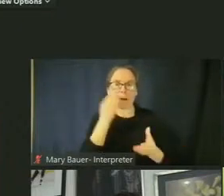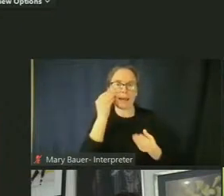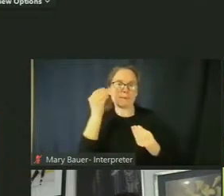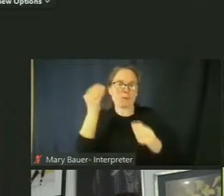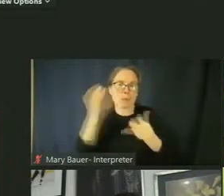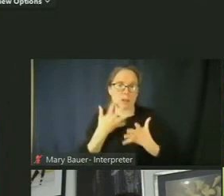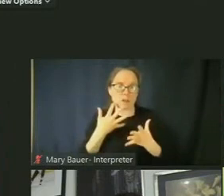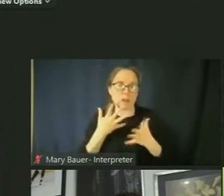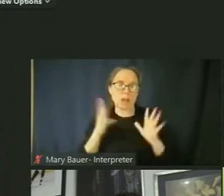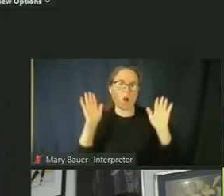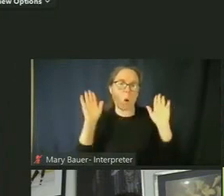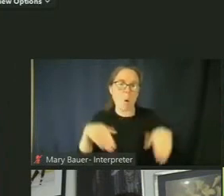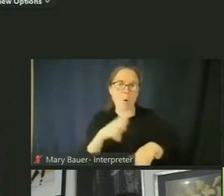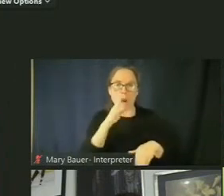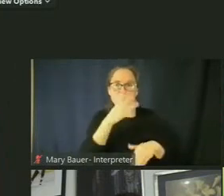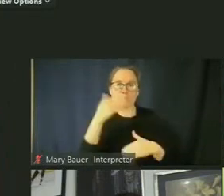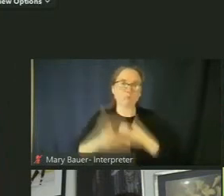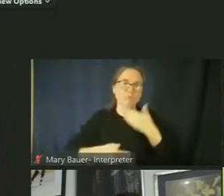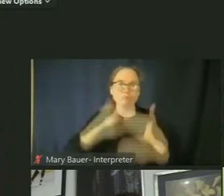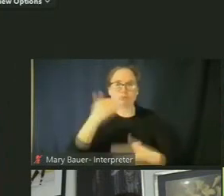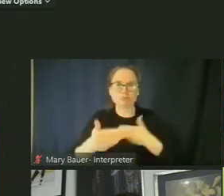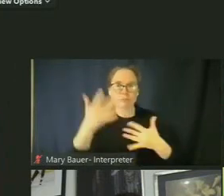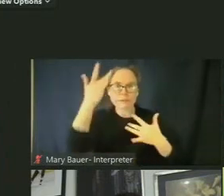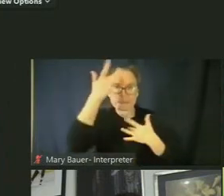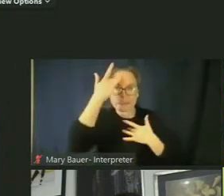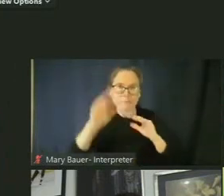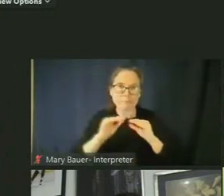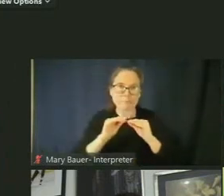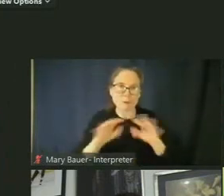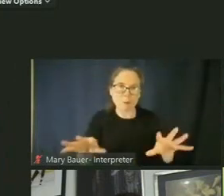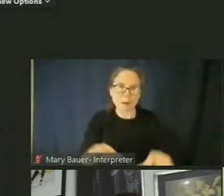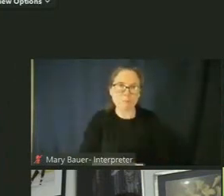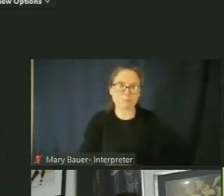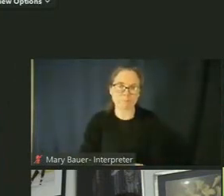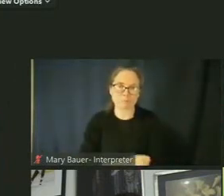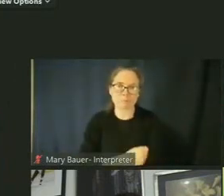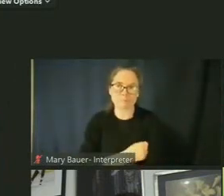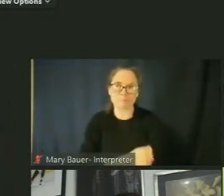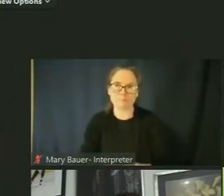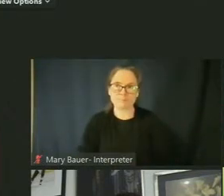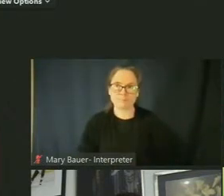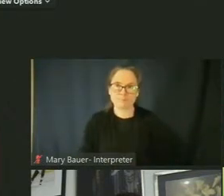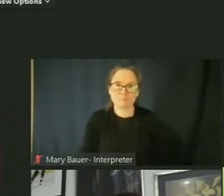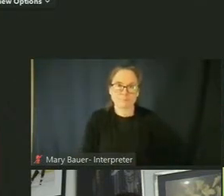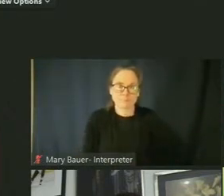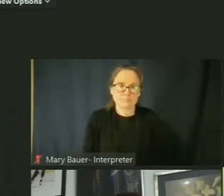are necessary in order to truly stay safe. Next slide.